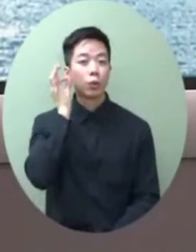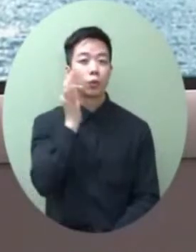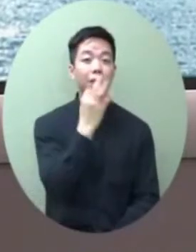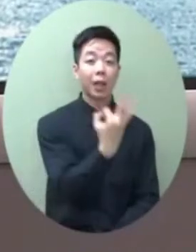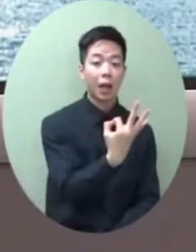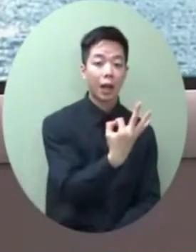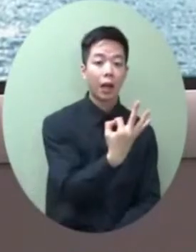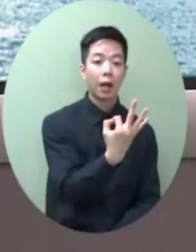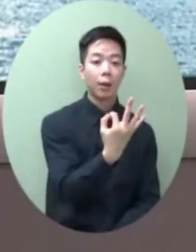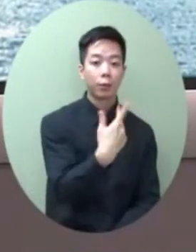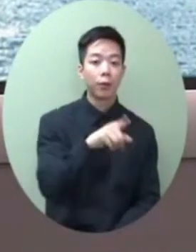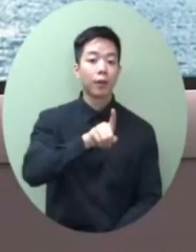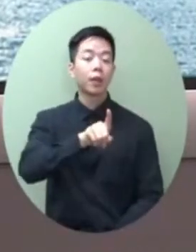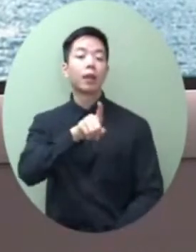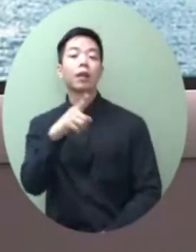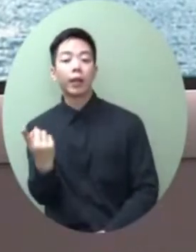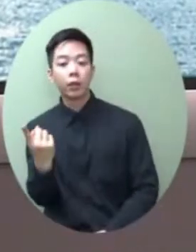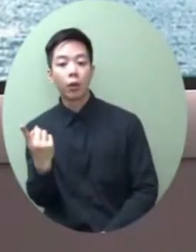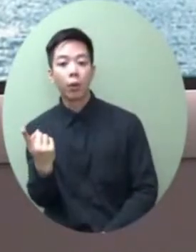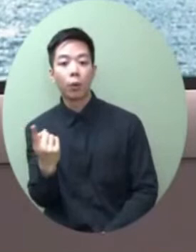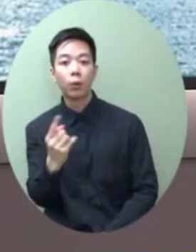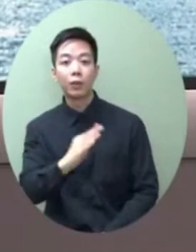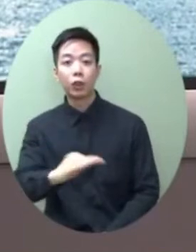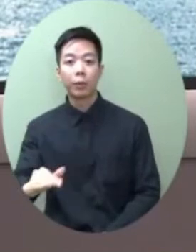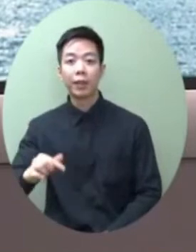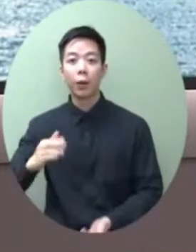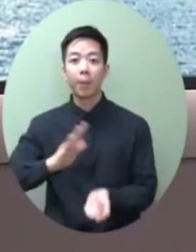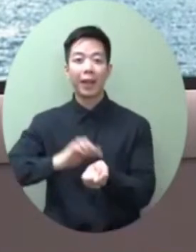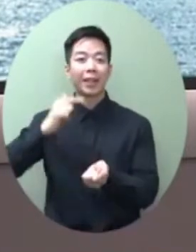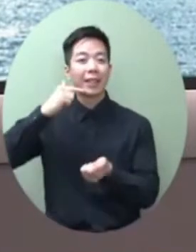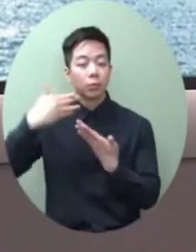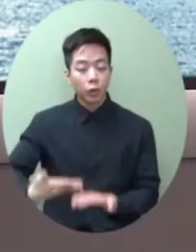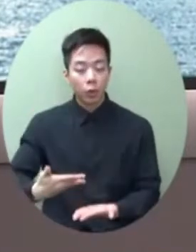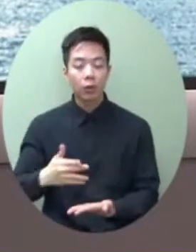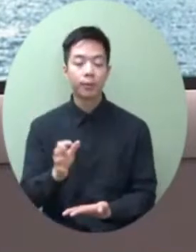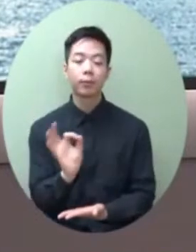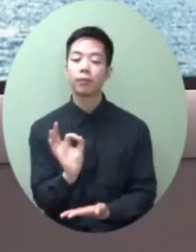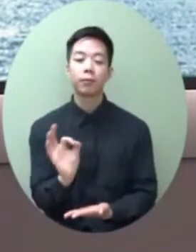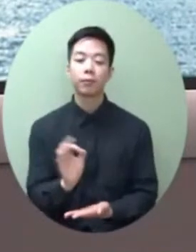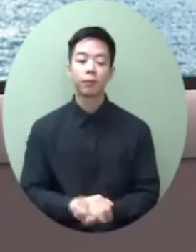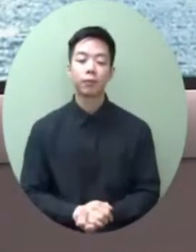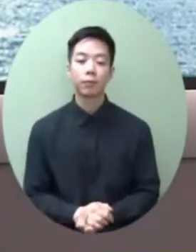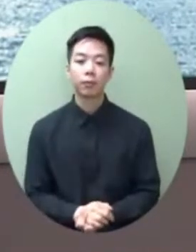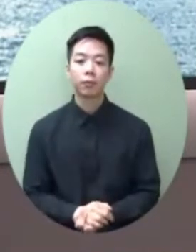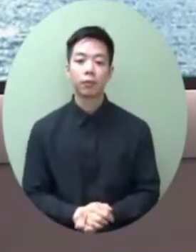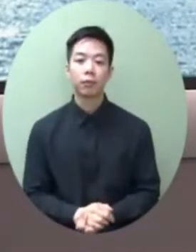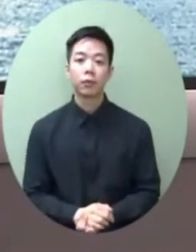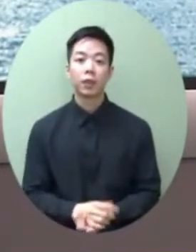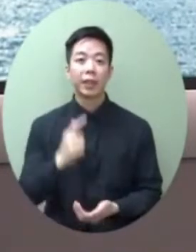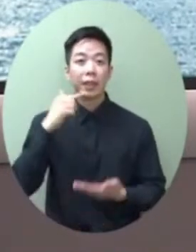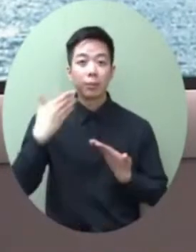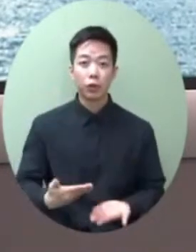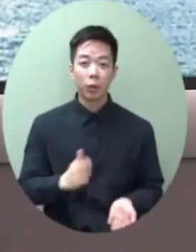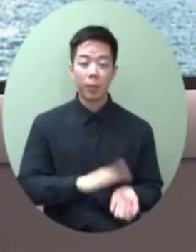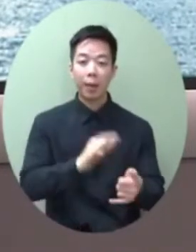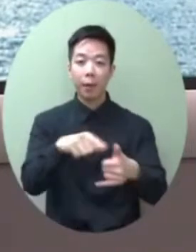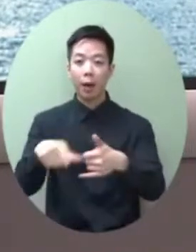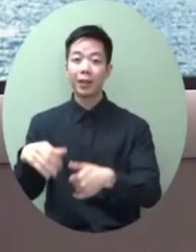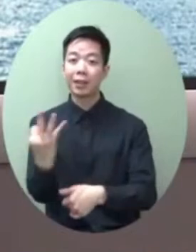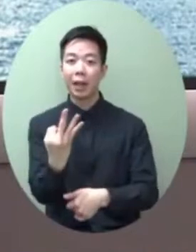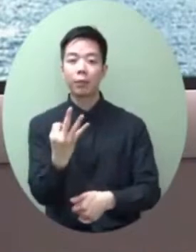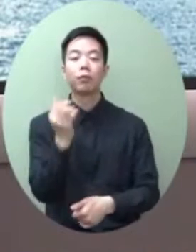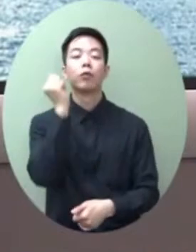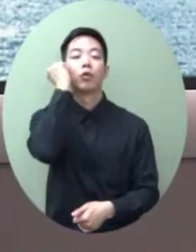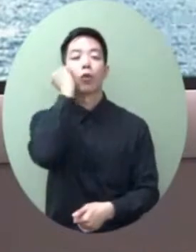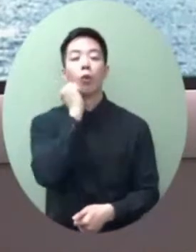Besides the 3-year-old girl, there is no other serious children cases. Of the 3 cases